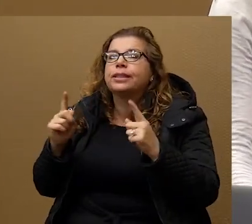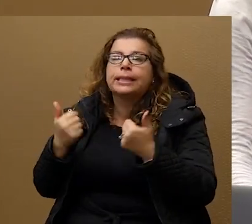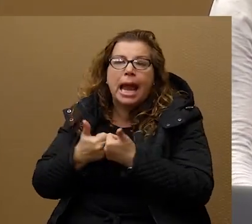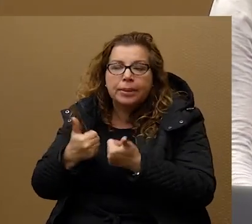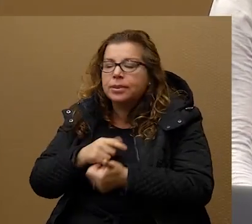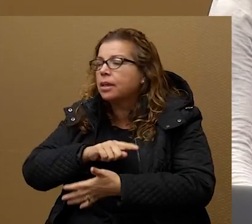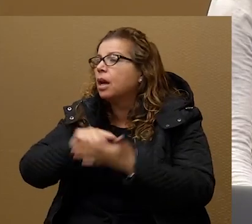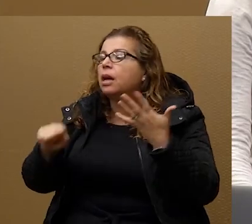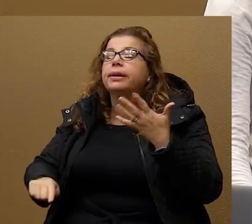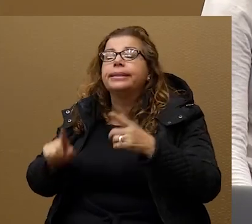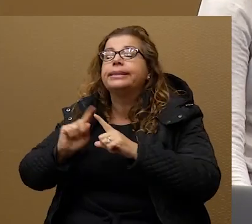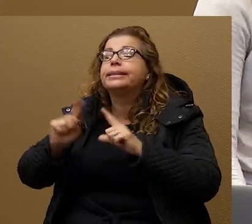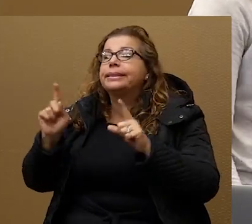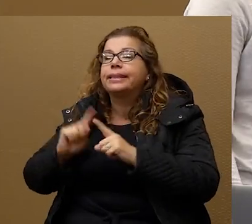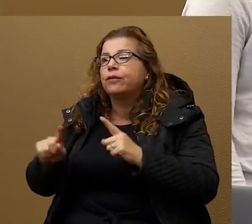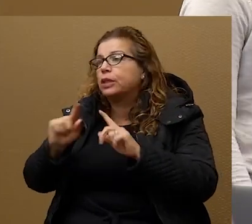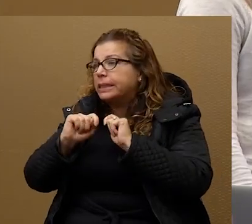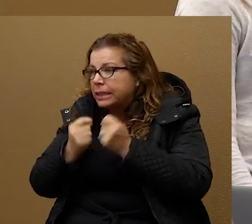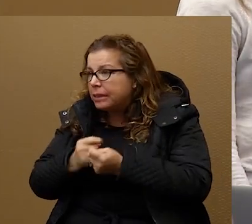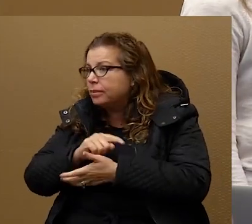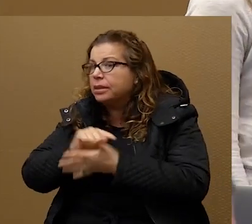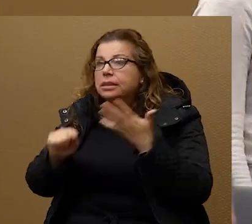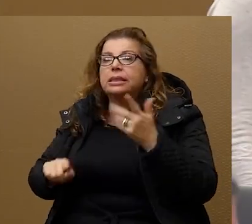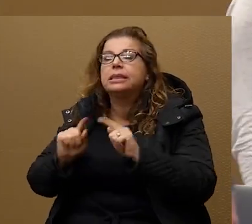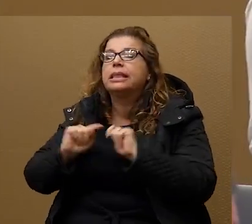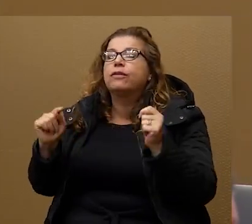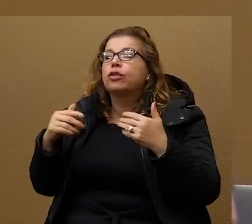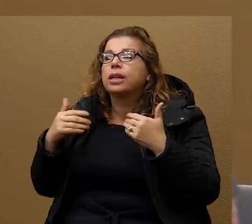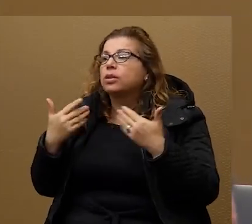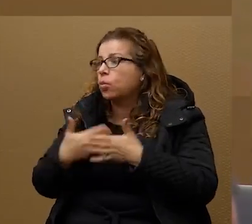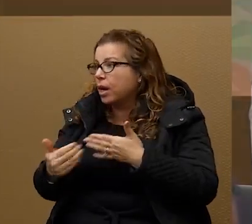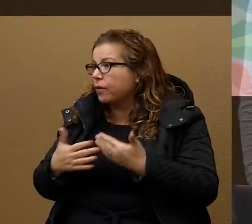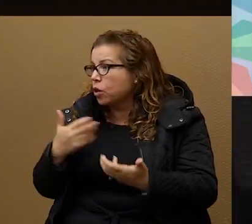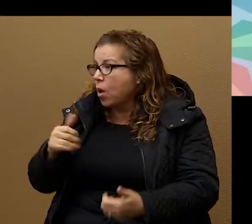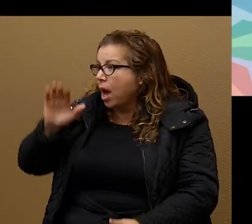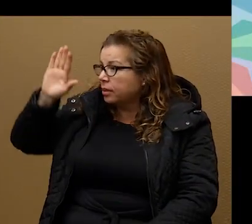meaning. So how do you implement this?